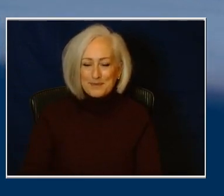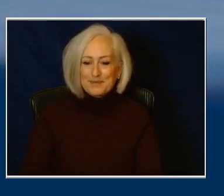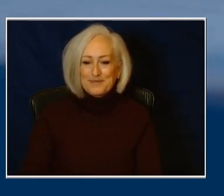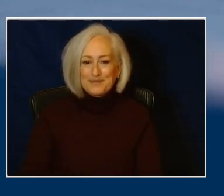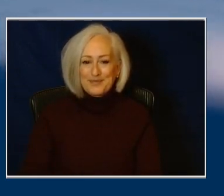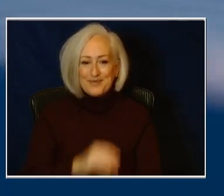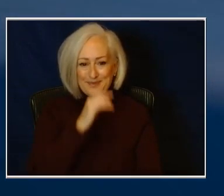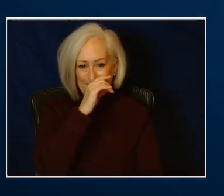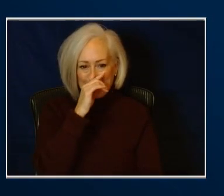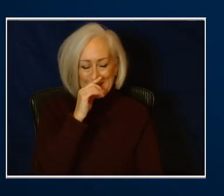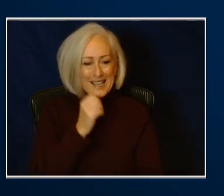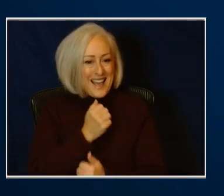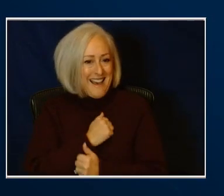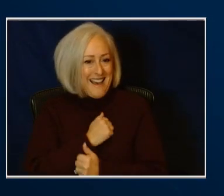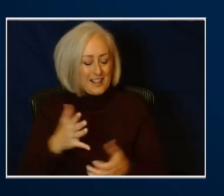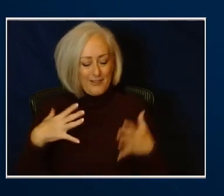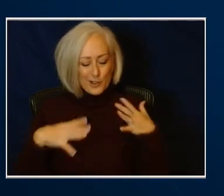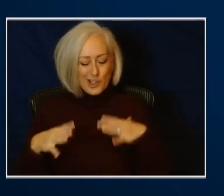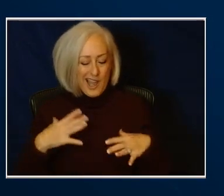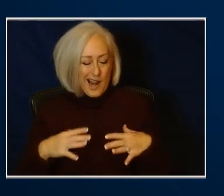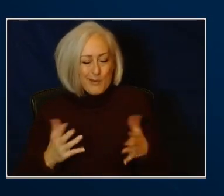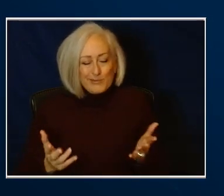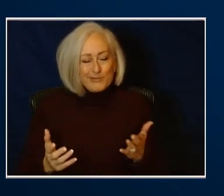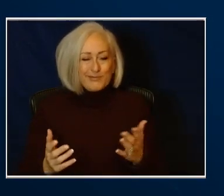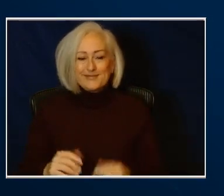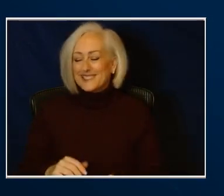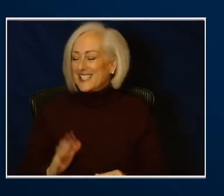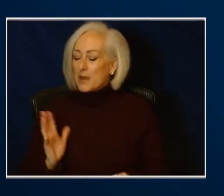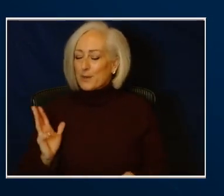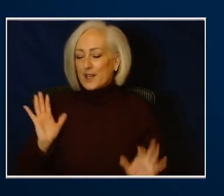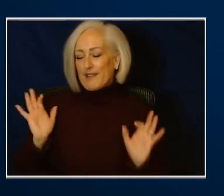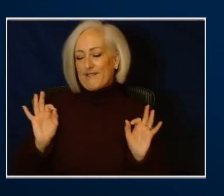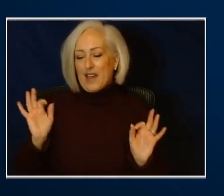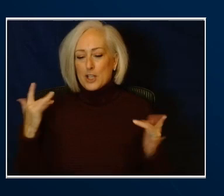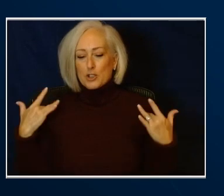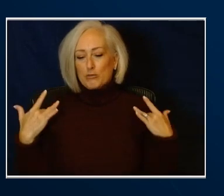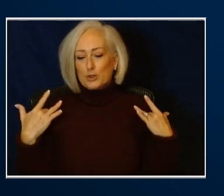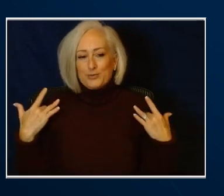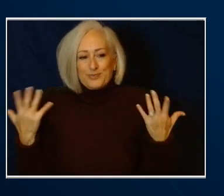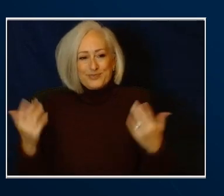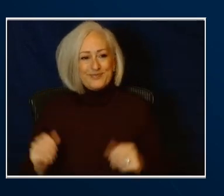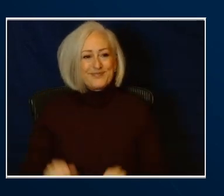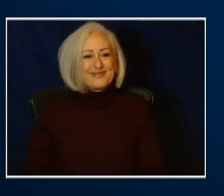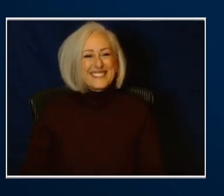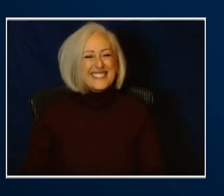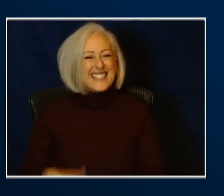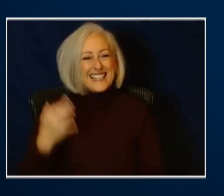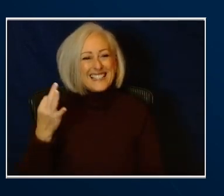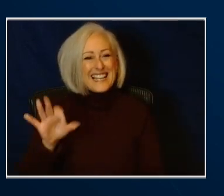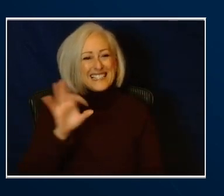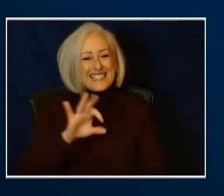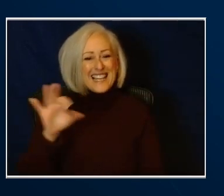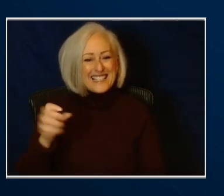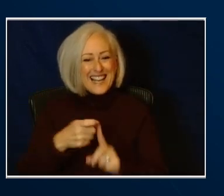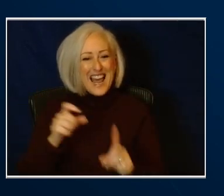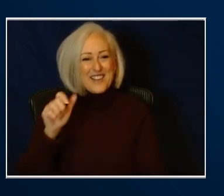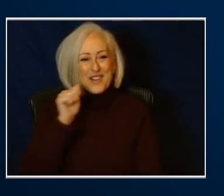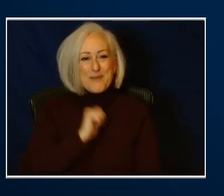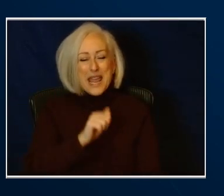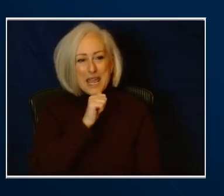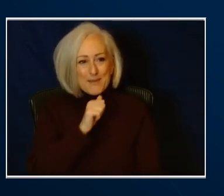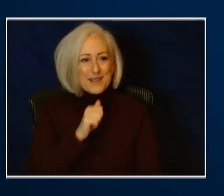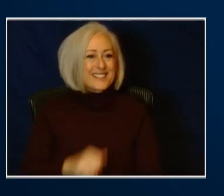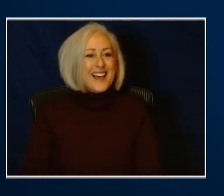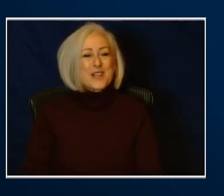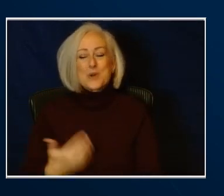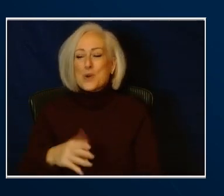your getup. I know. You know, it's pretty fashionable, right? I 1999 from Amazon. I got that on a speed delivery,